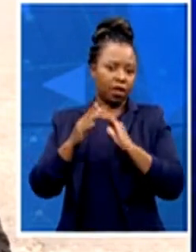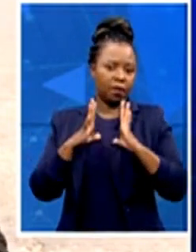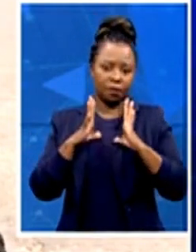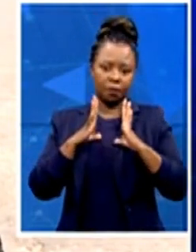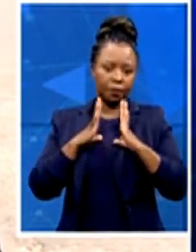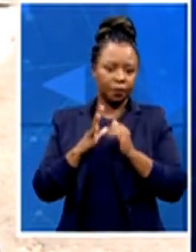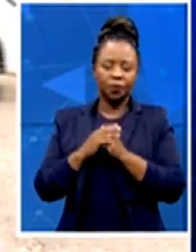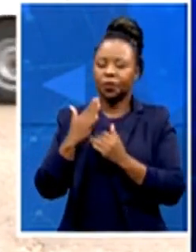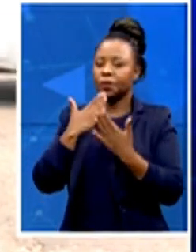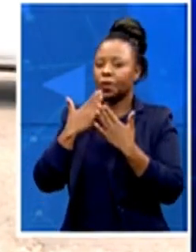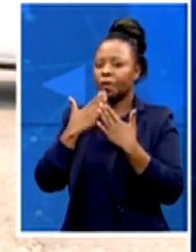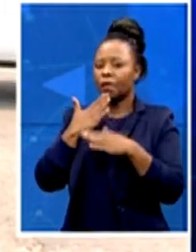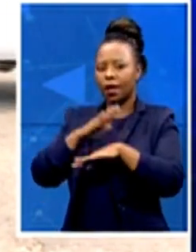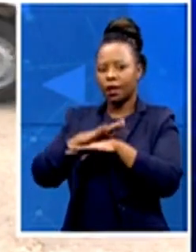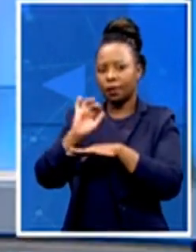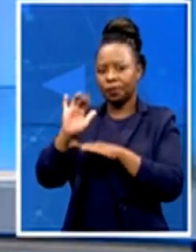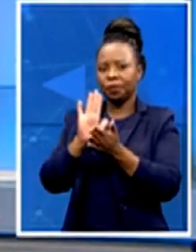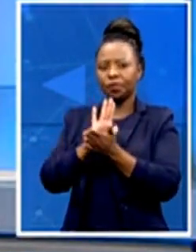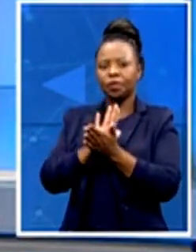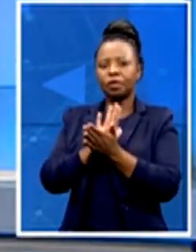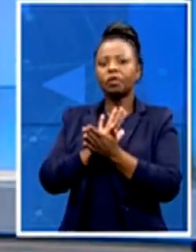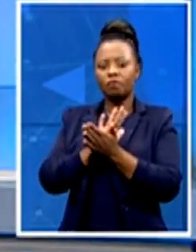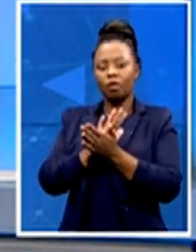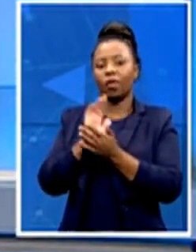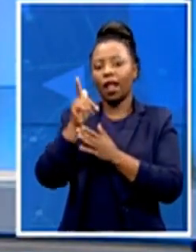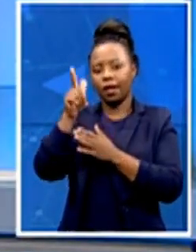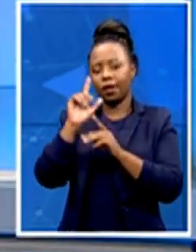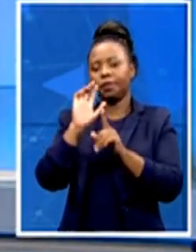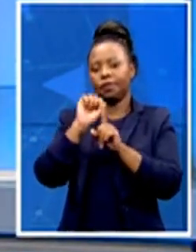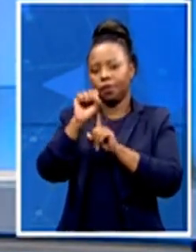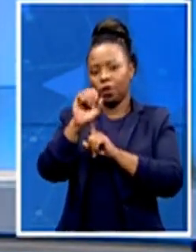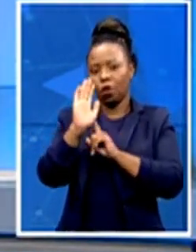touch base with you a little later on. That's our reporter, Mbalenhle Mthethwa, speaking to us live from Cosmo City.